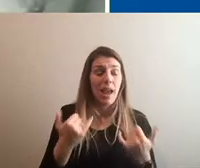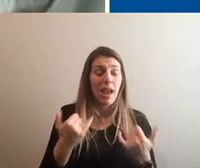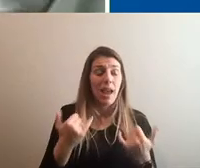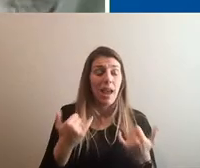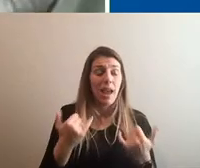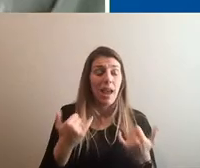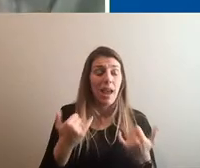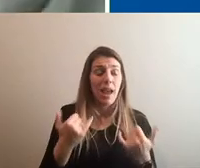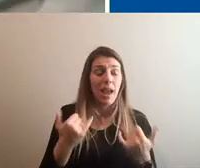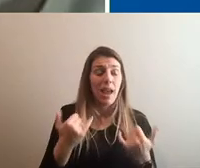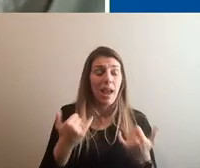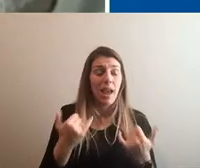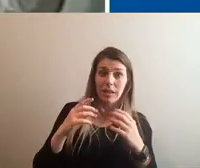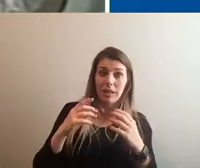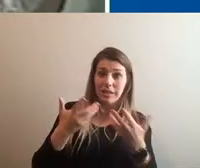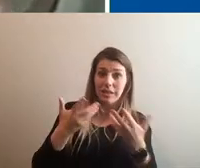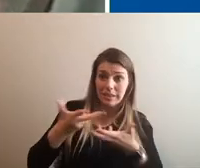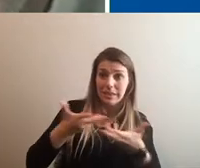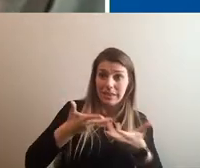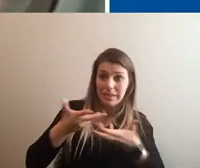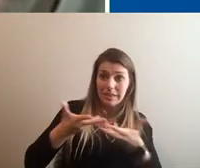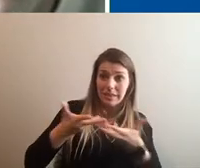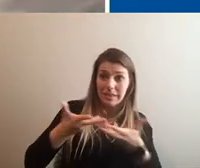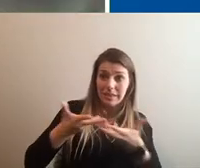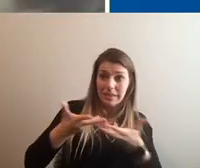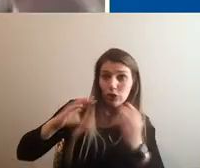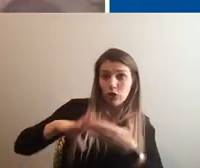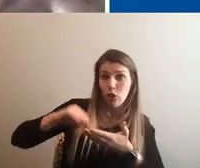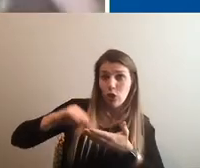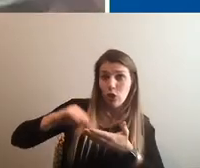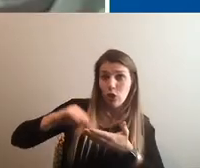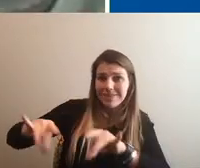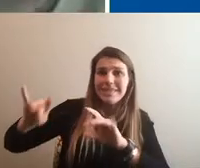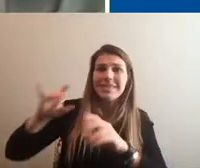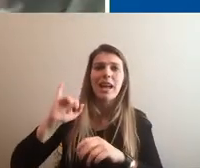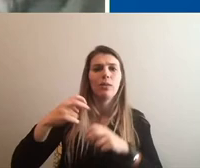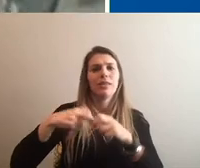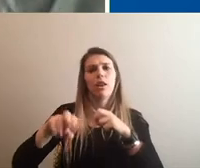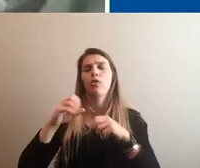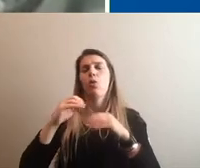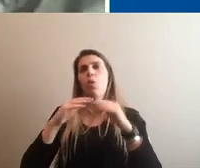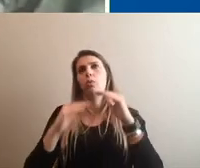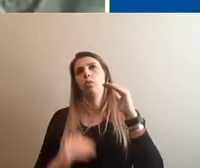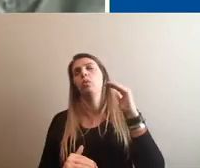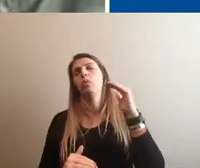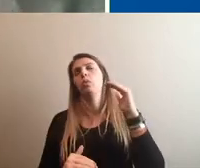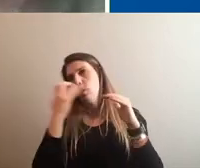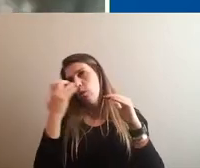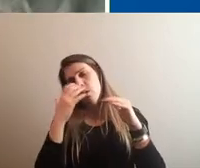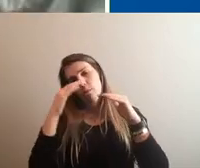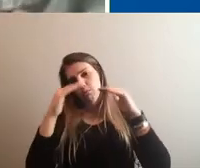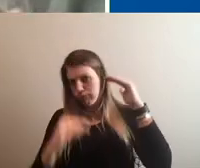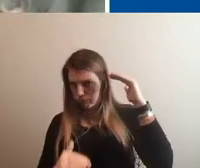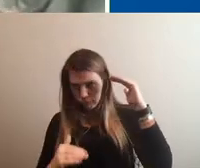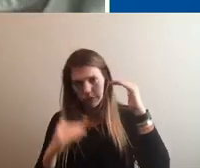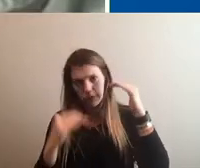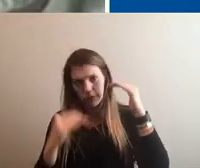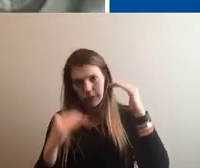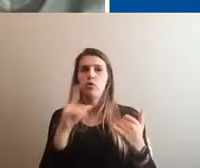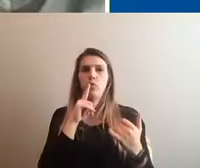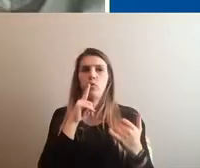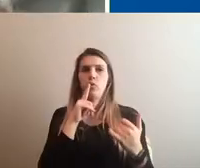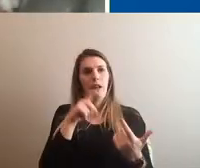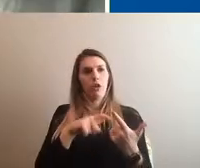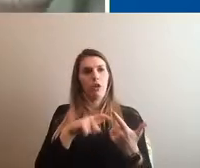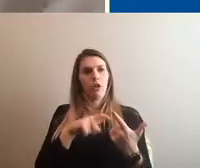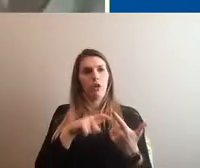having to deal almost single-handedly with their learning needs. So disparities have increased enormously, and I think it's a wake-up call to recognize